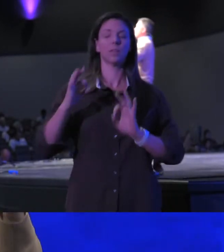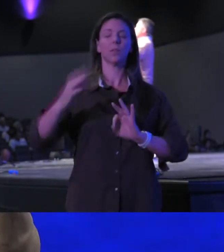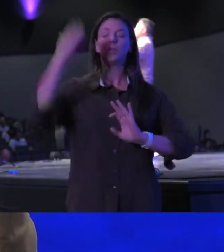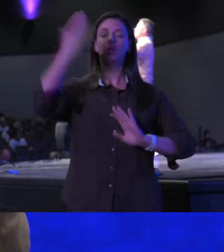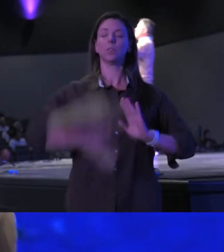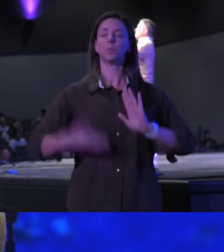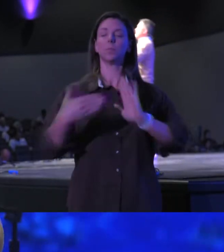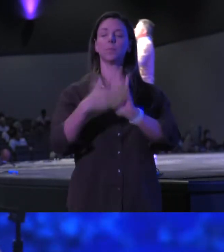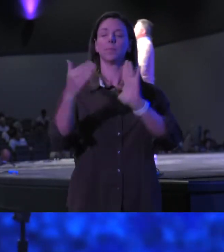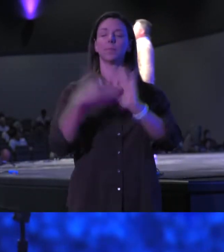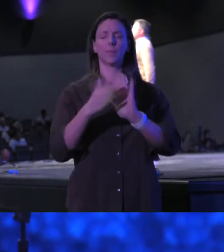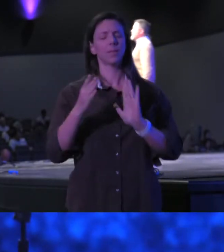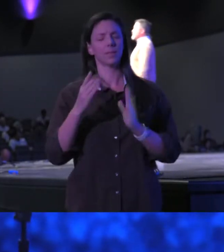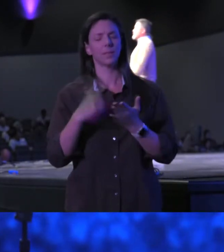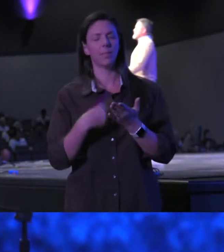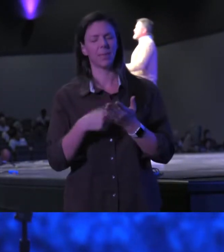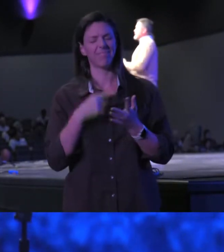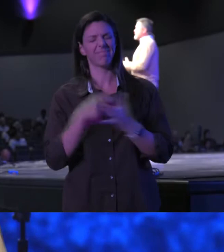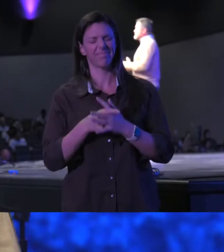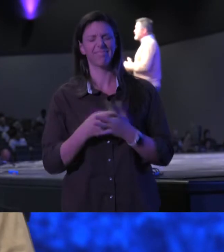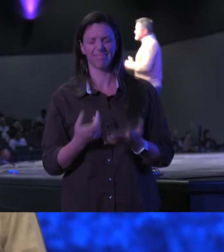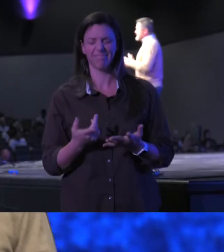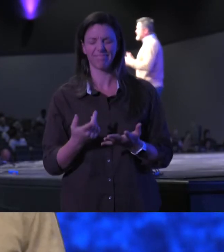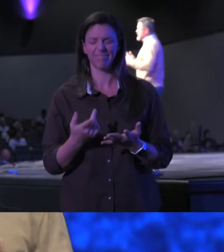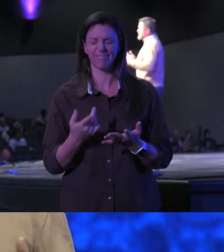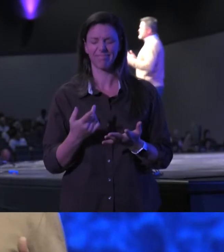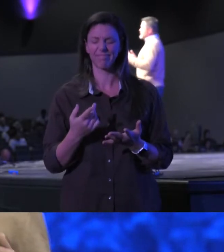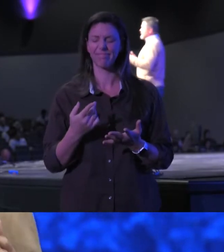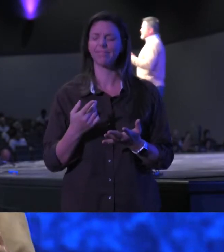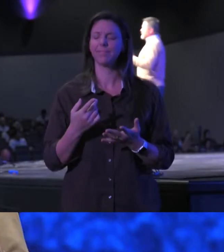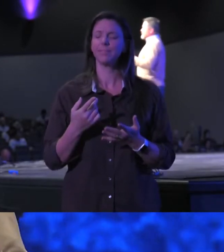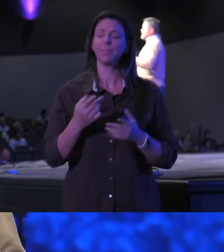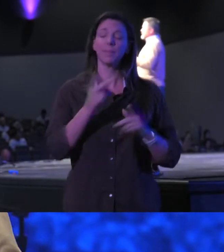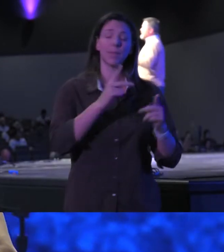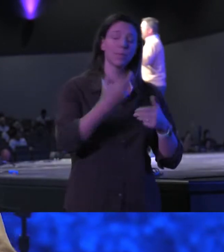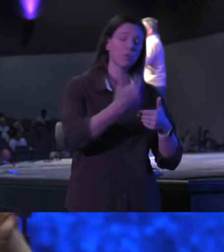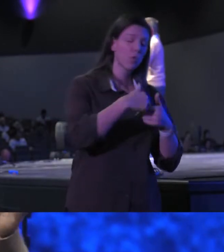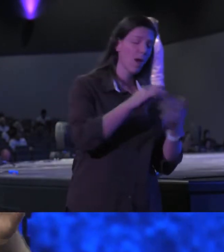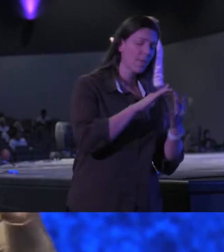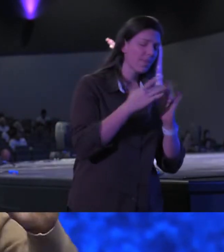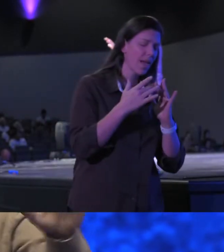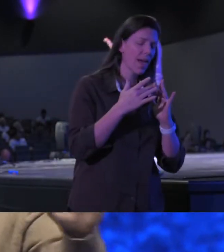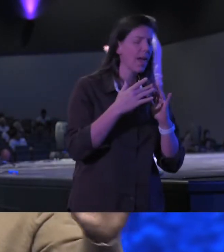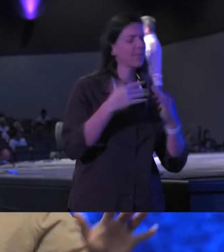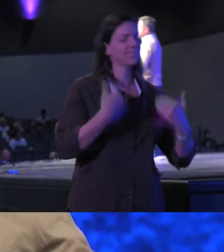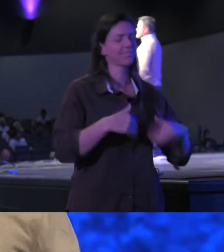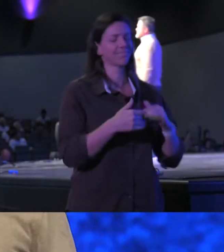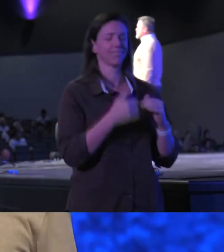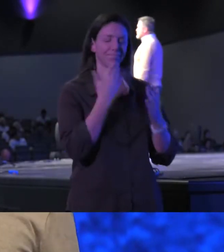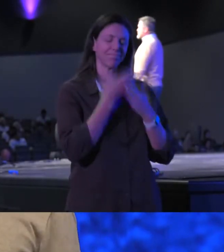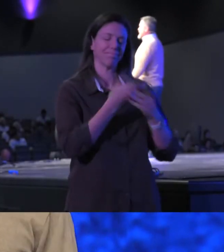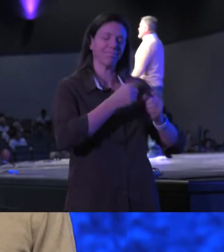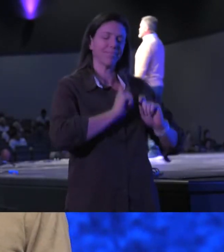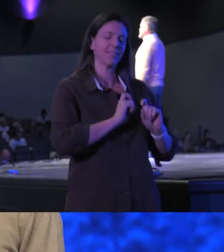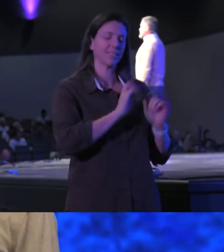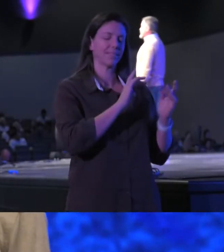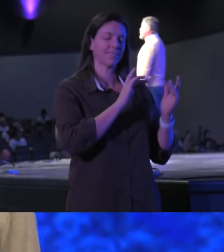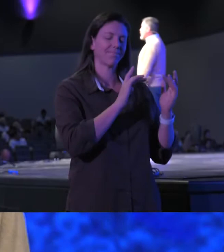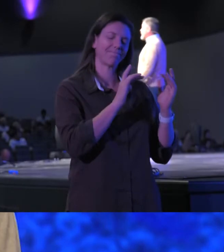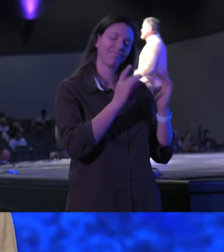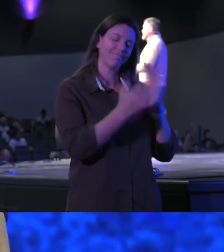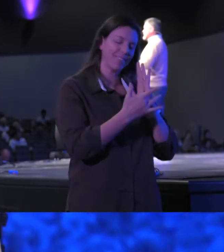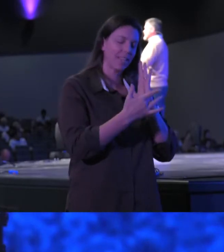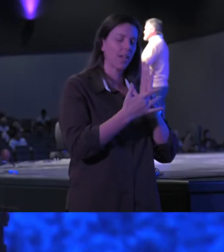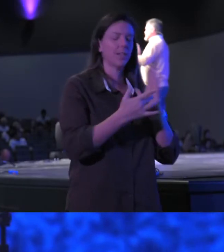and for those joining us online through the gift of technology, Every home has its own challenges.